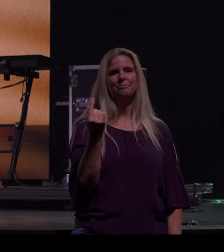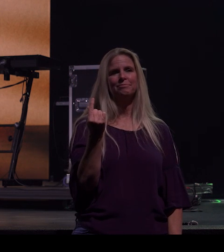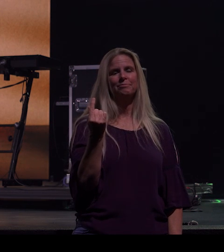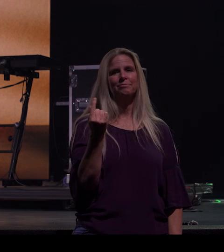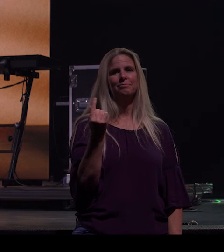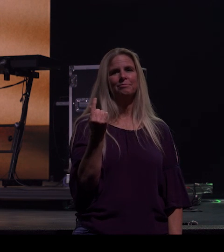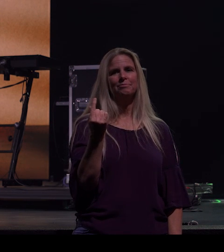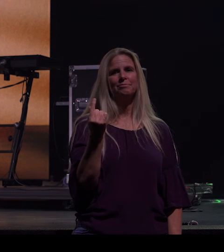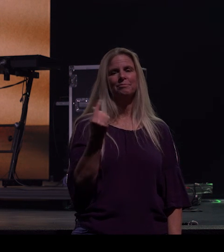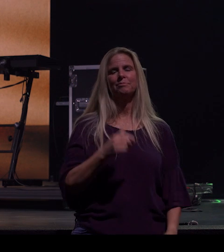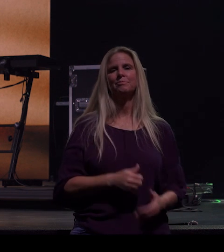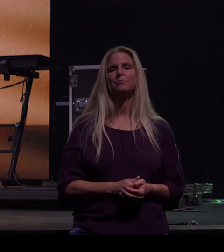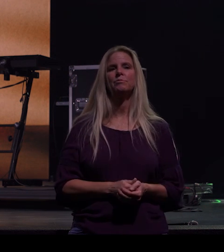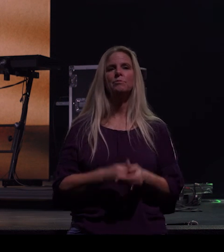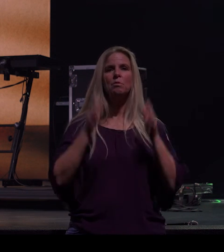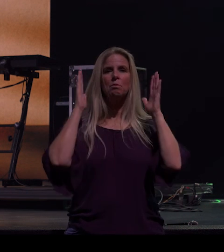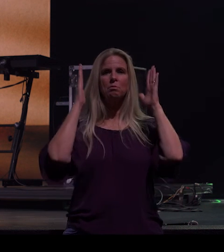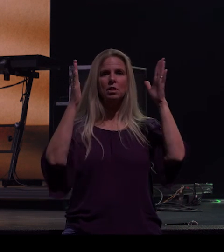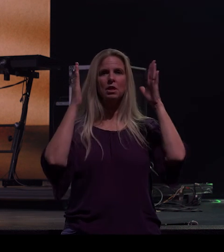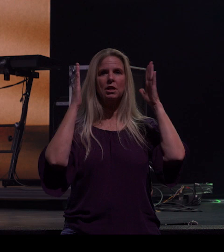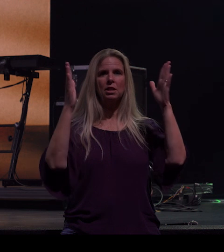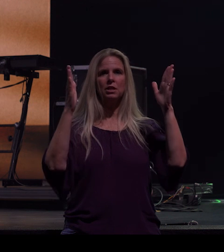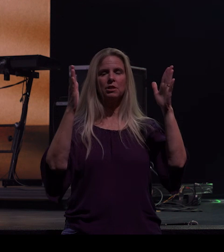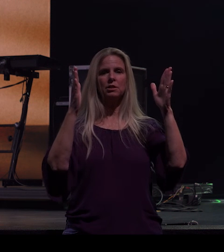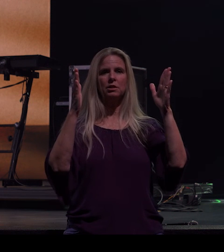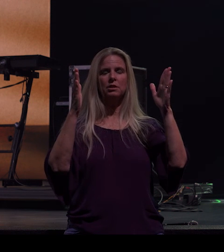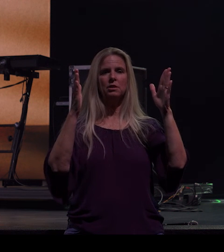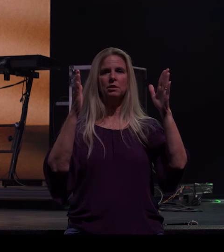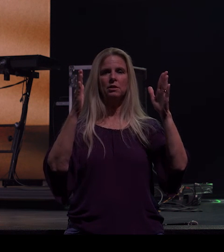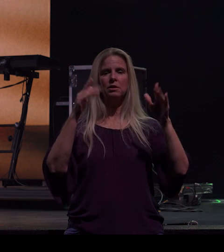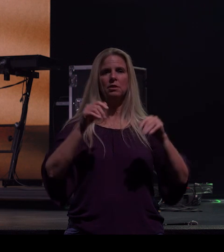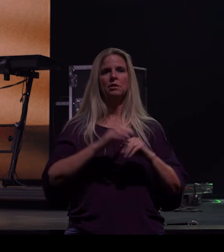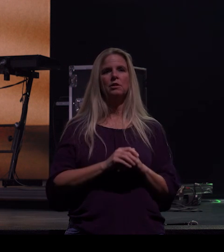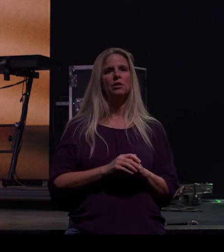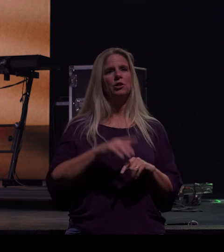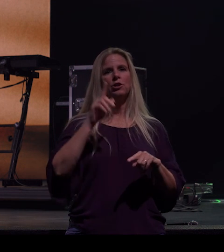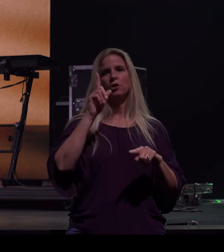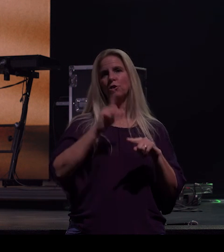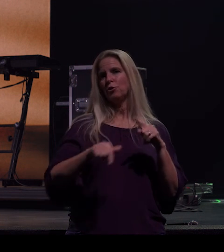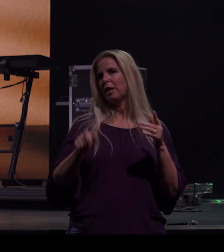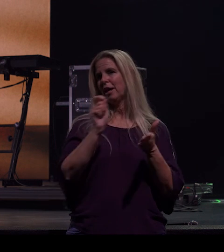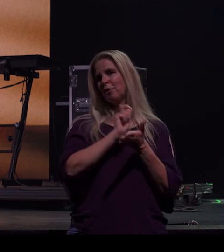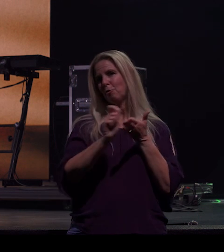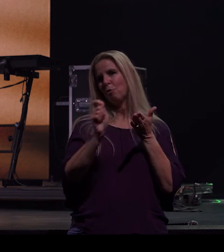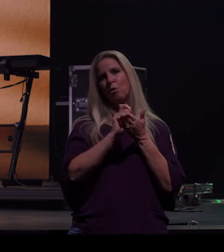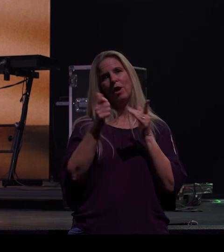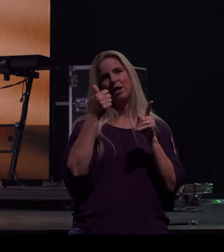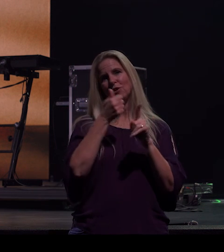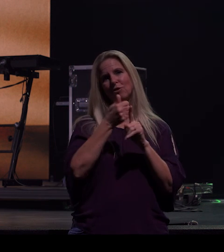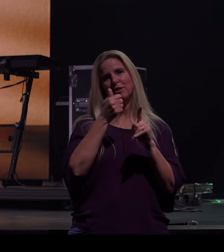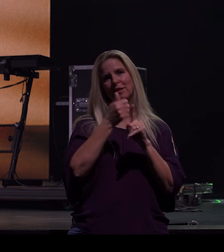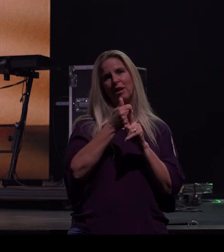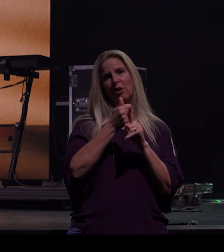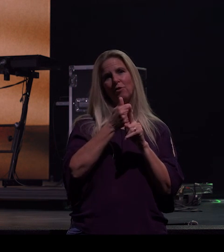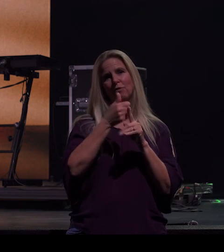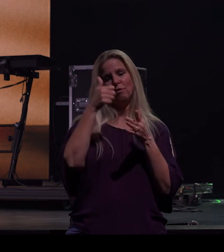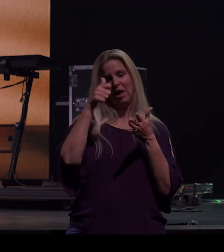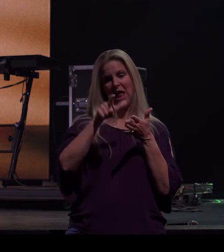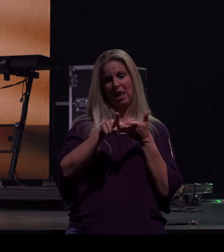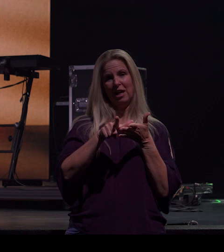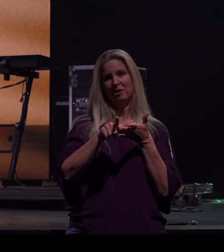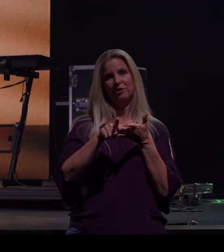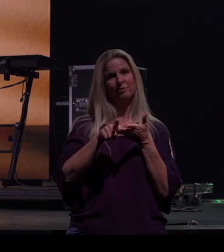Listen. You can't go back and write yourself a letter. You can't.